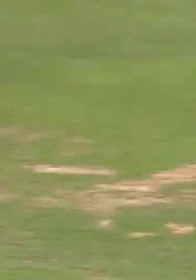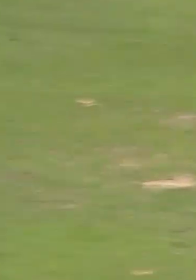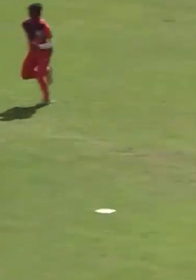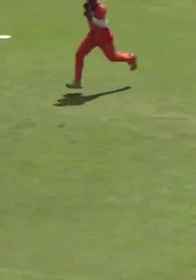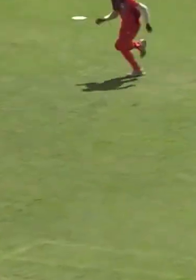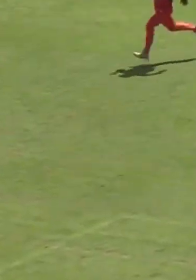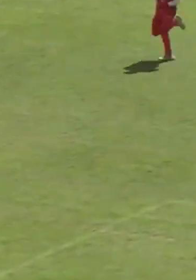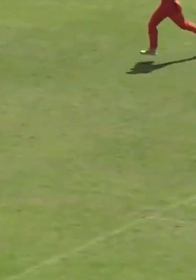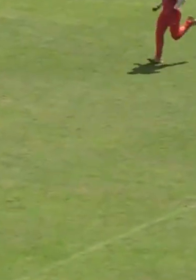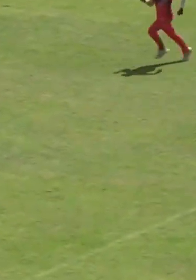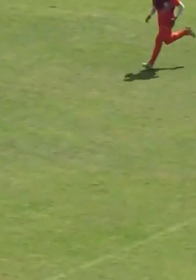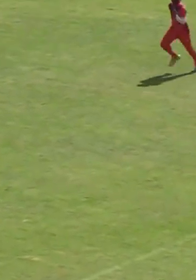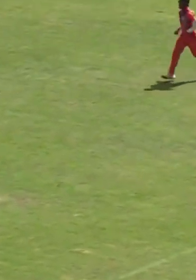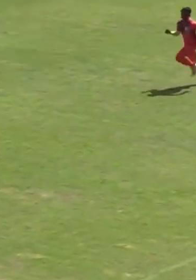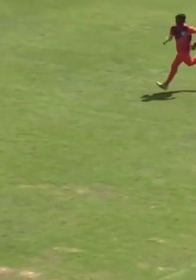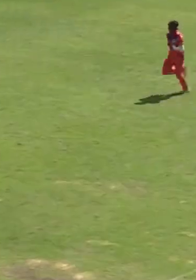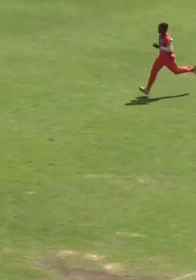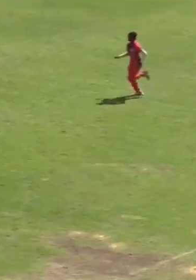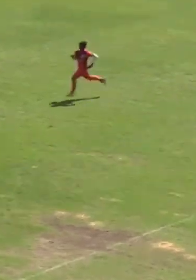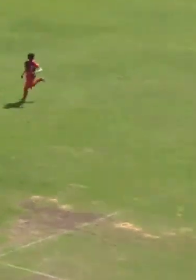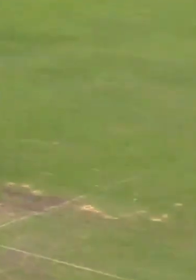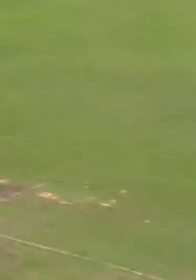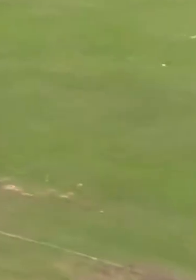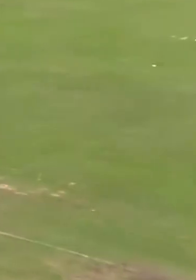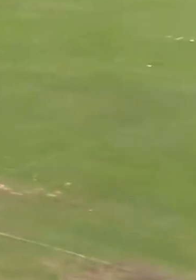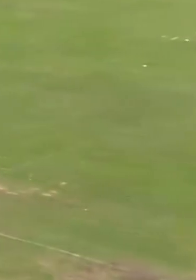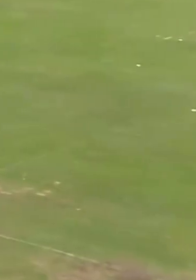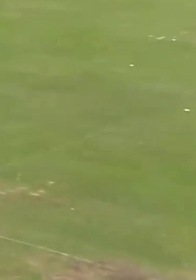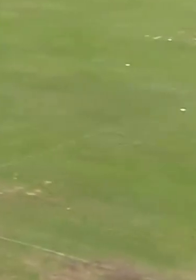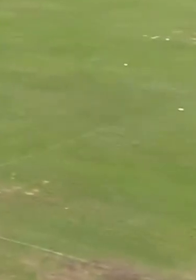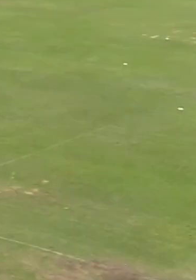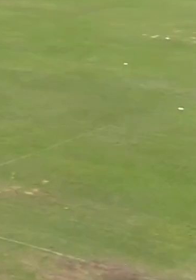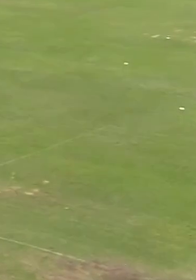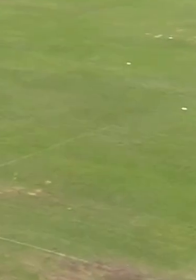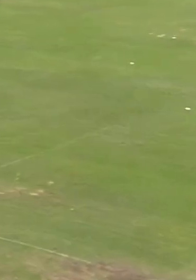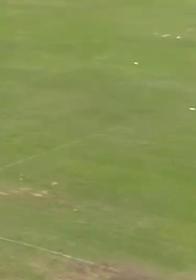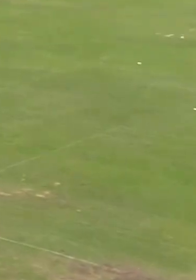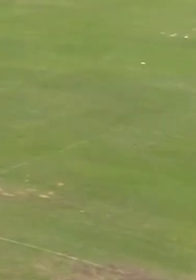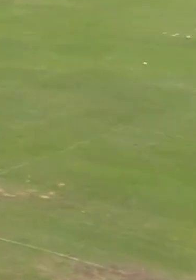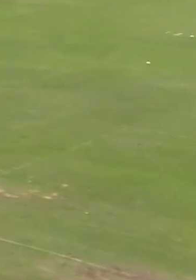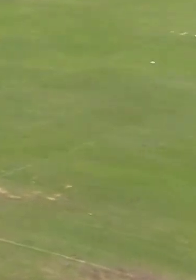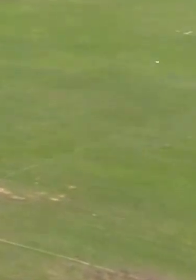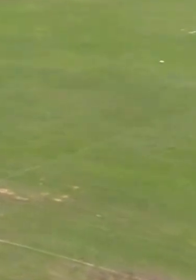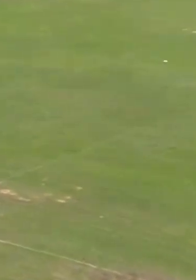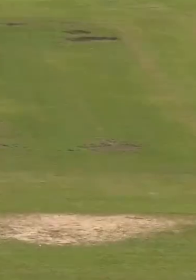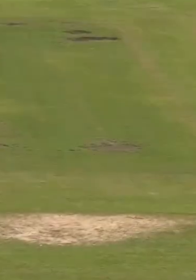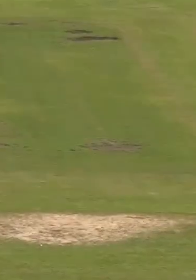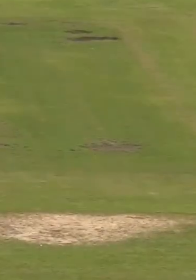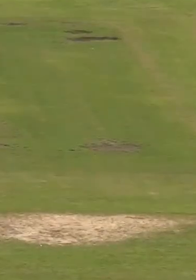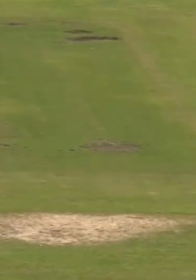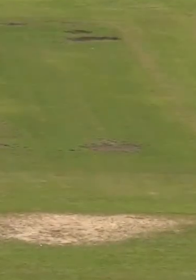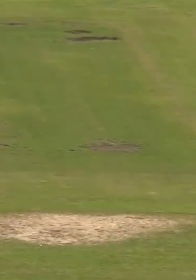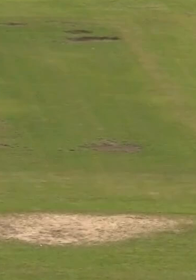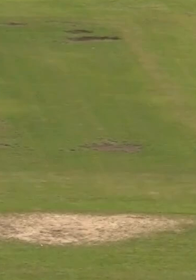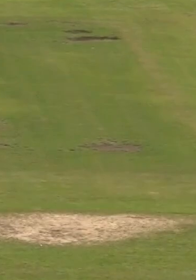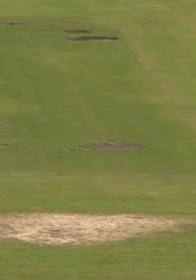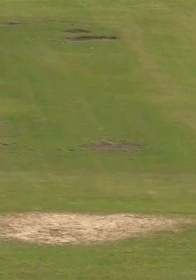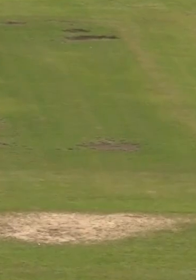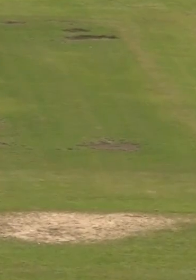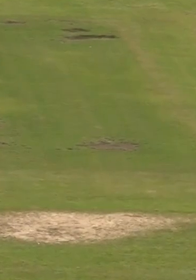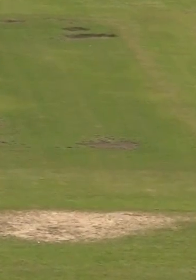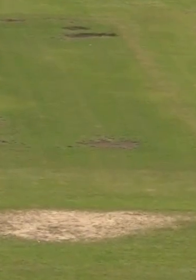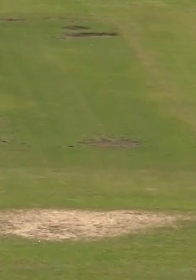gentle push down to third man, quick outfield, and that's a boundary to start proceedings. His opening